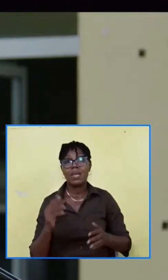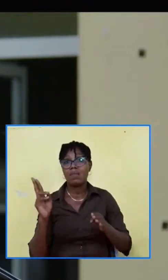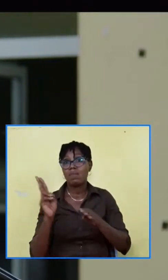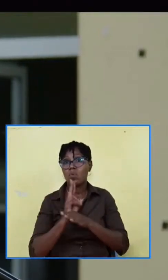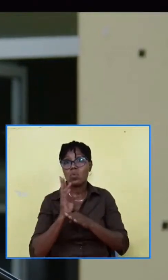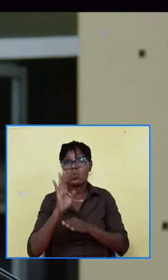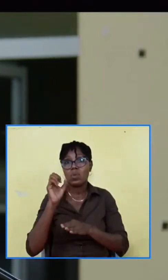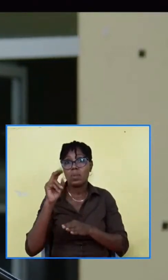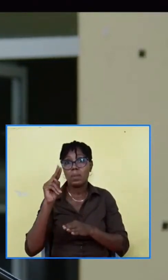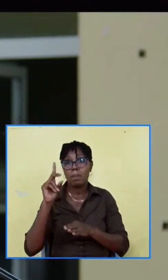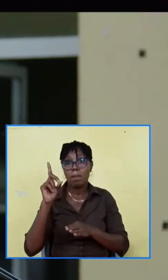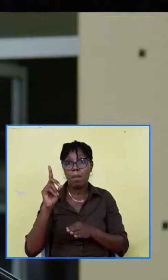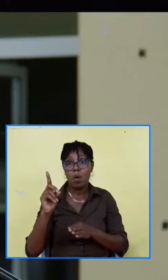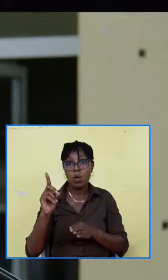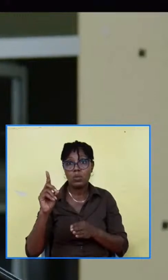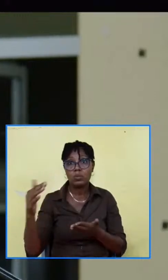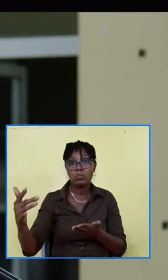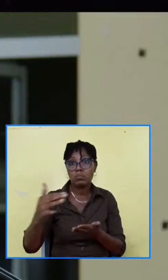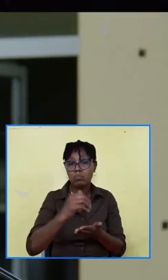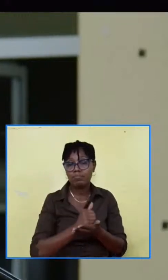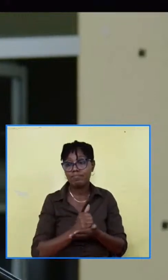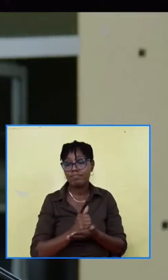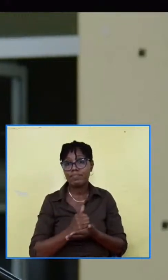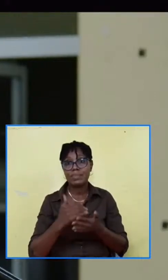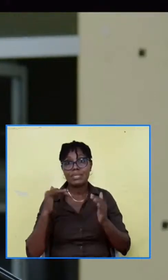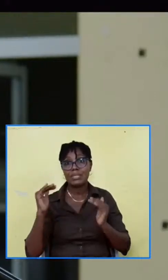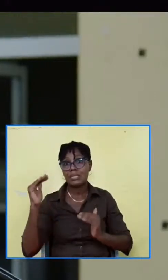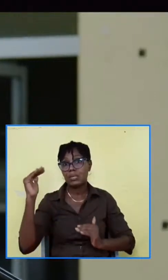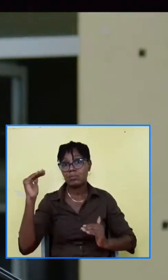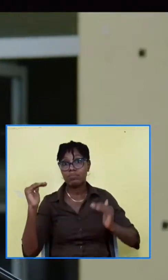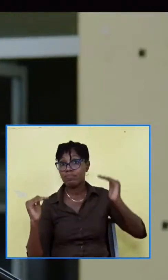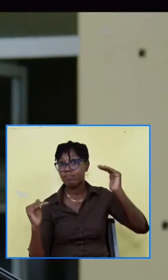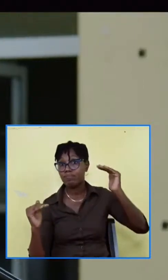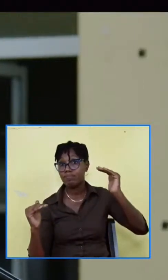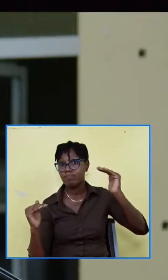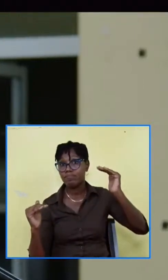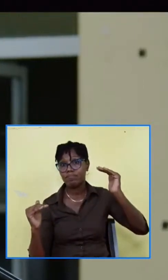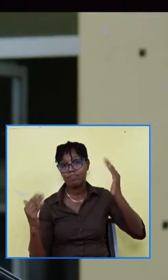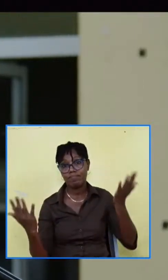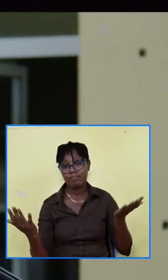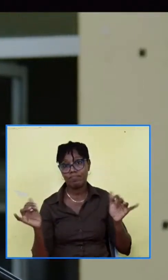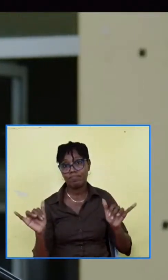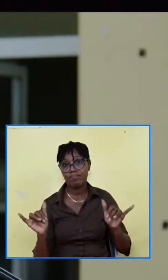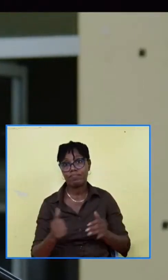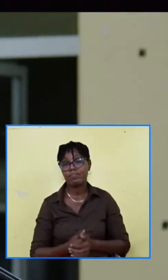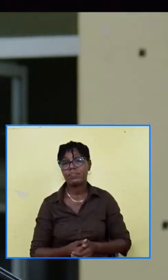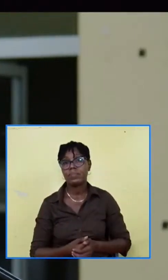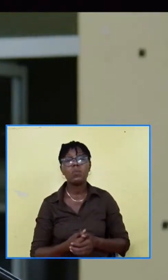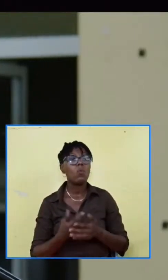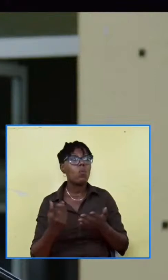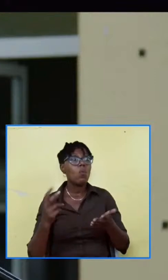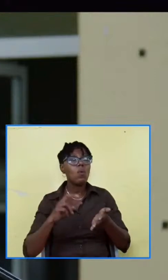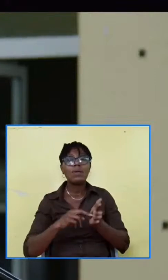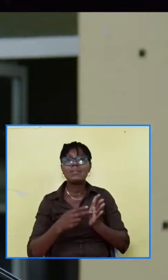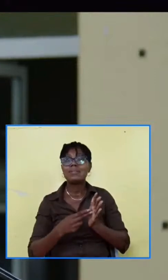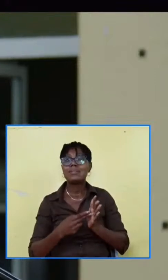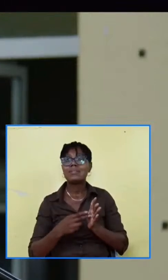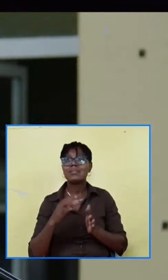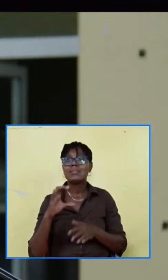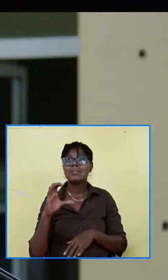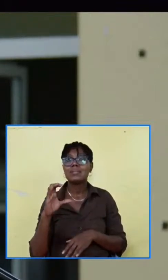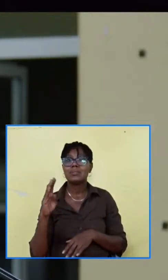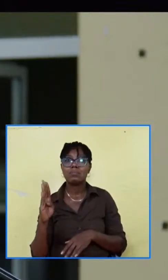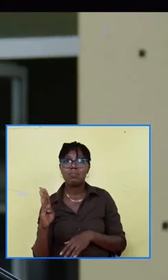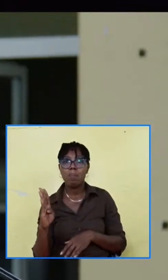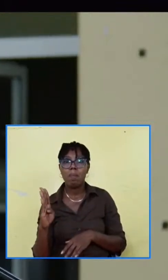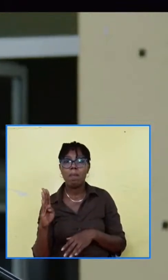in previous publications where I don't know if it's the central bank or the Ministry of Finance has basically said, no, we're not